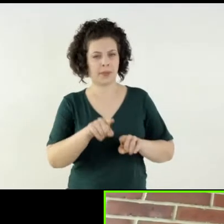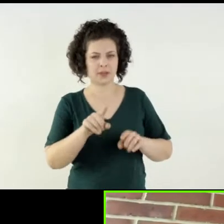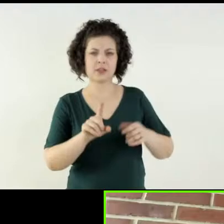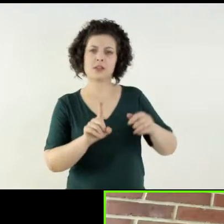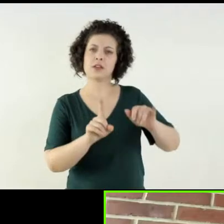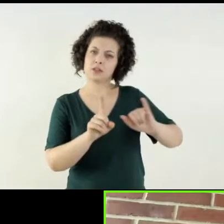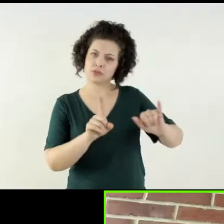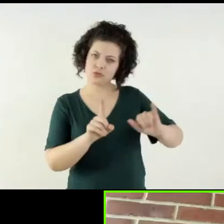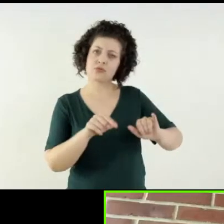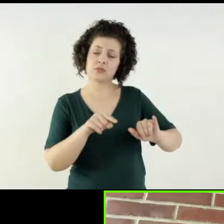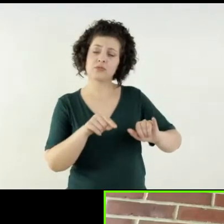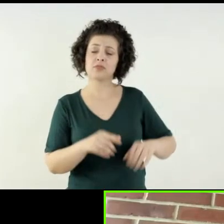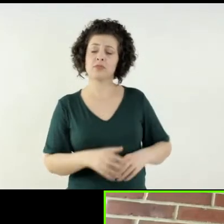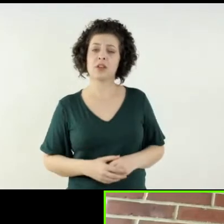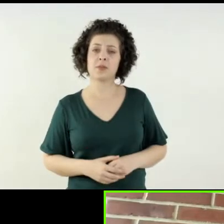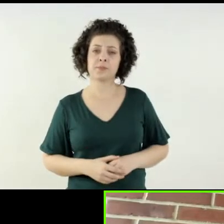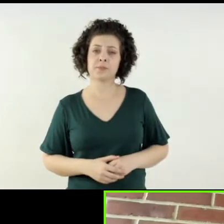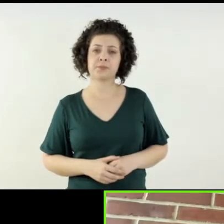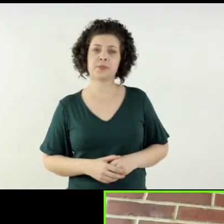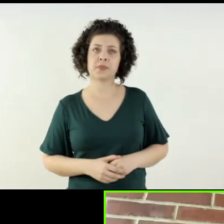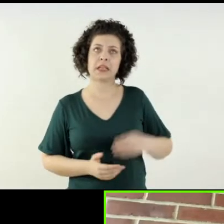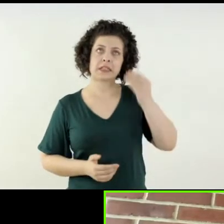patriarchy was,